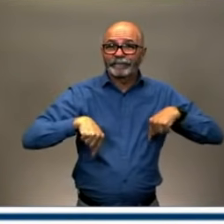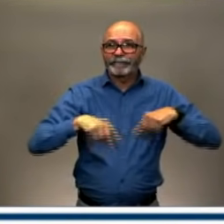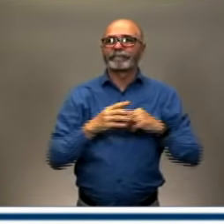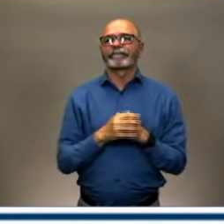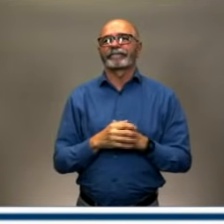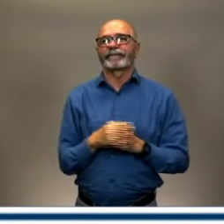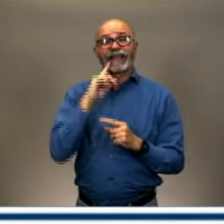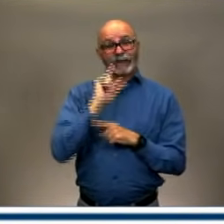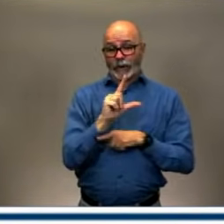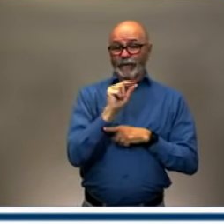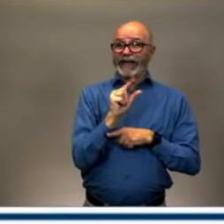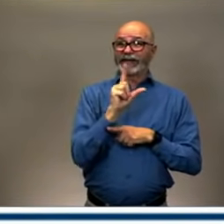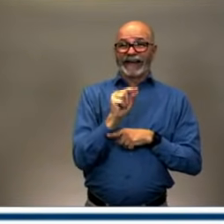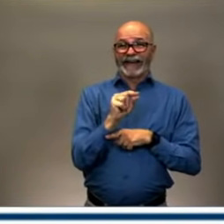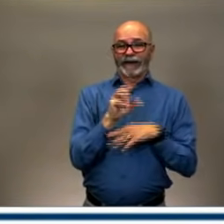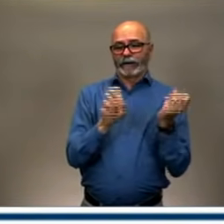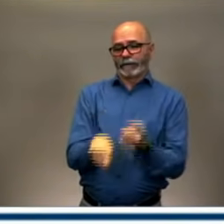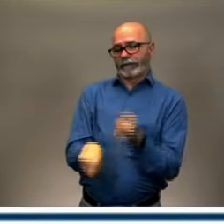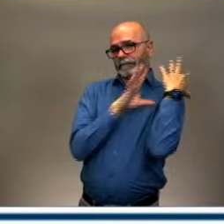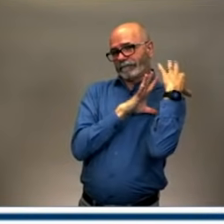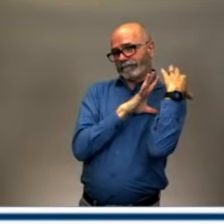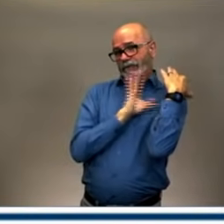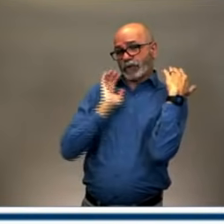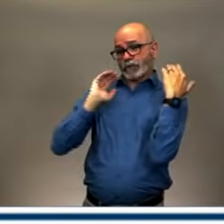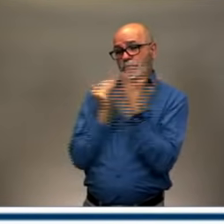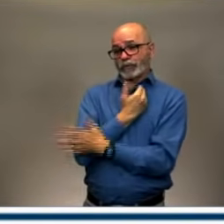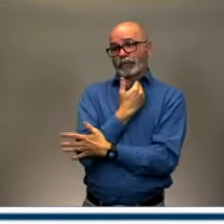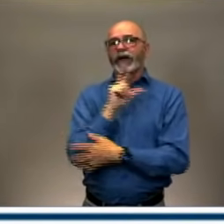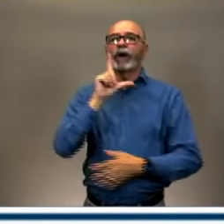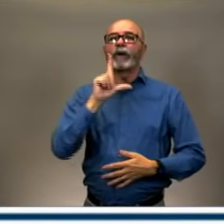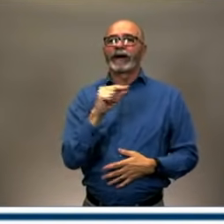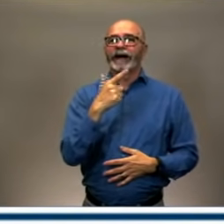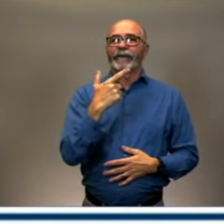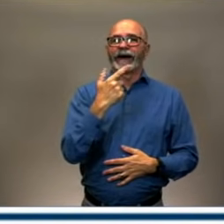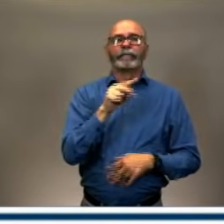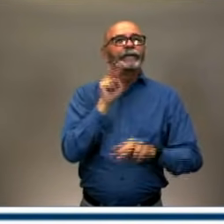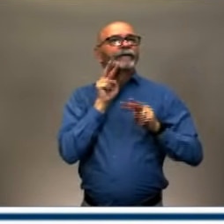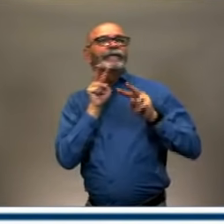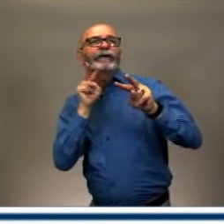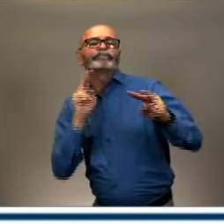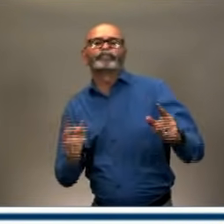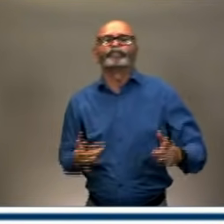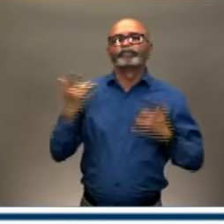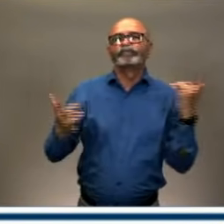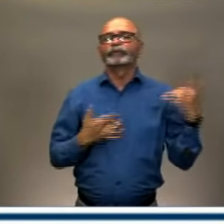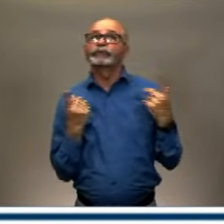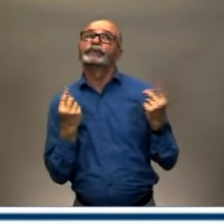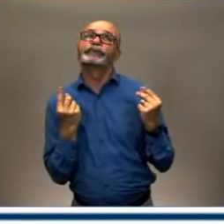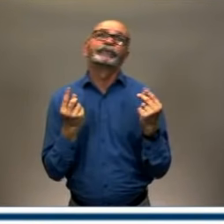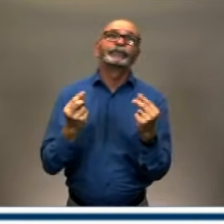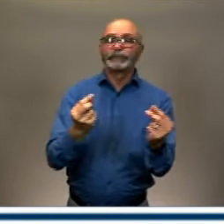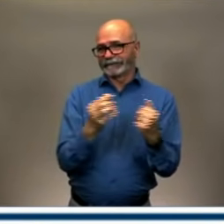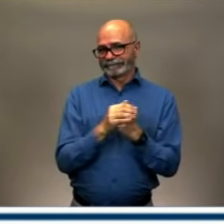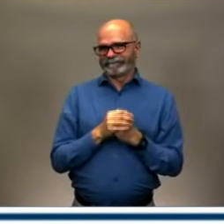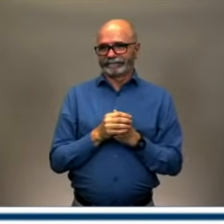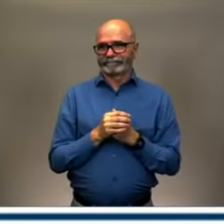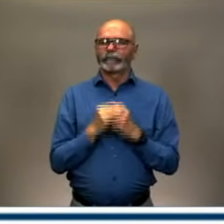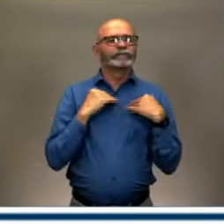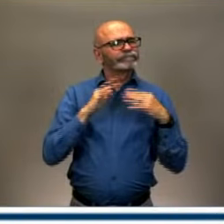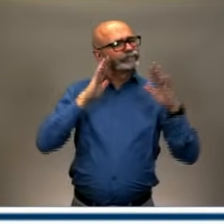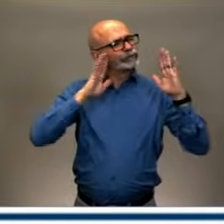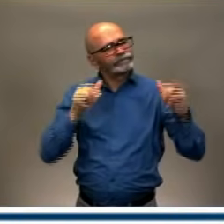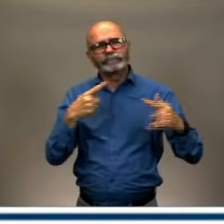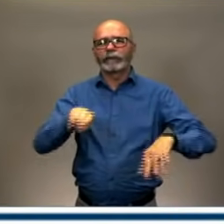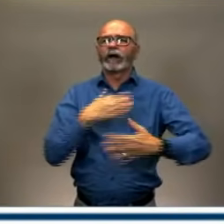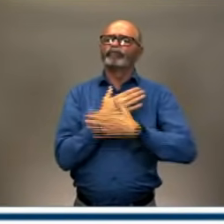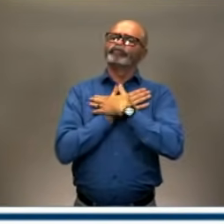2020, 2021 brings hope, and I truly believe that. And I do hope that everybody had a chance to rest and safely connect with